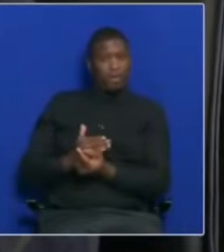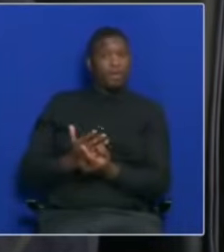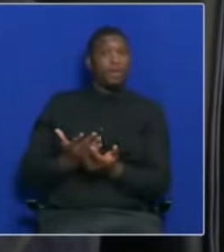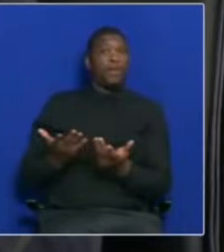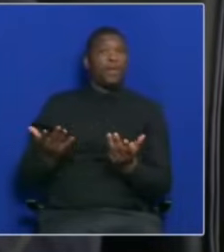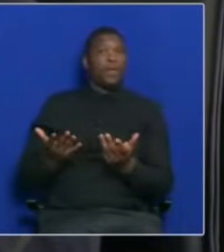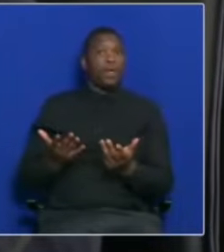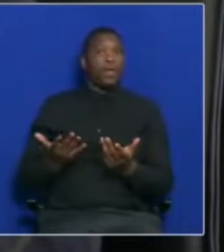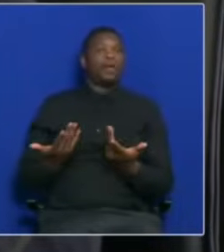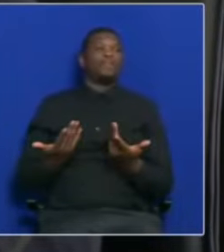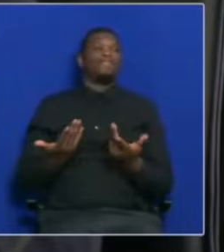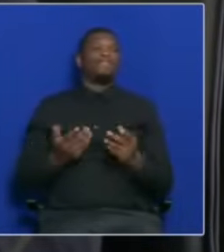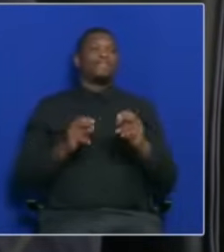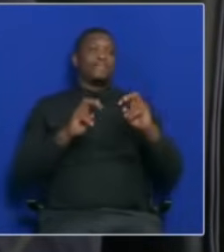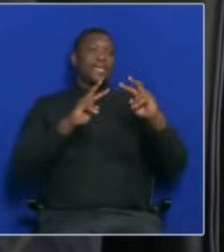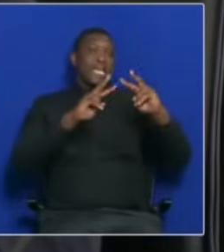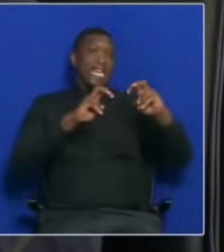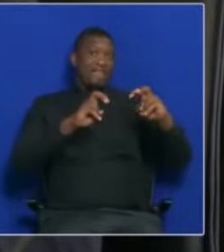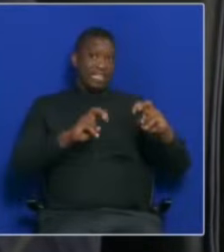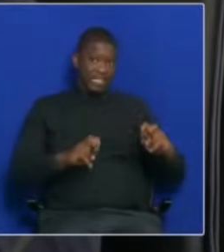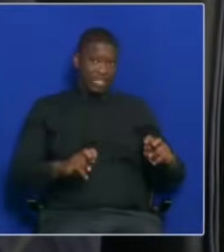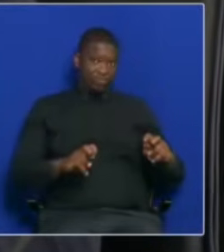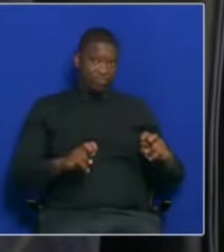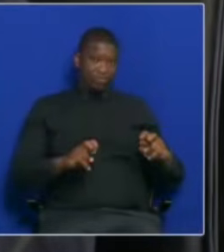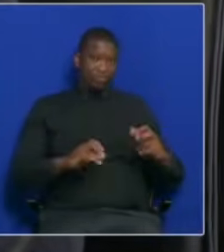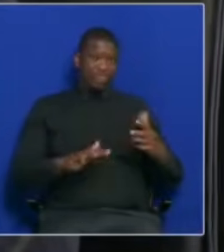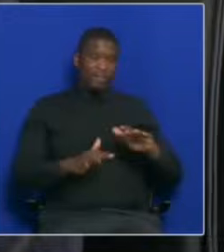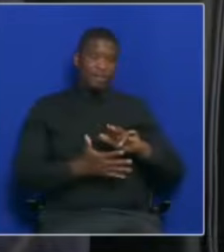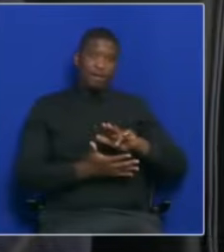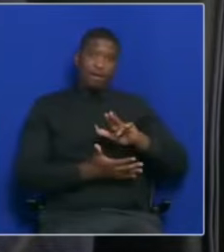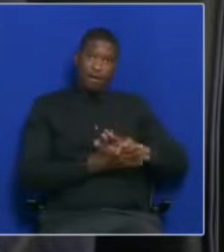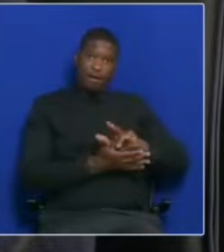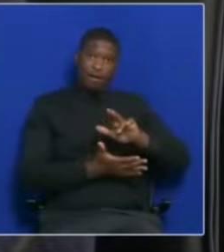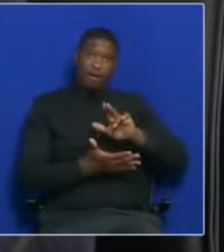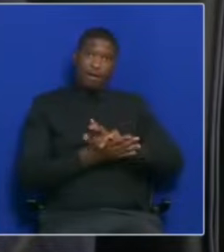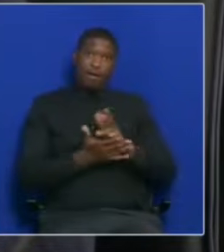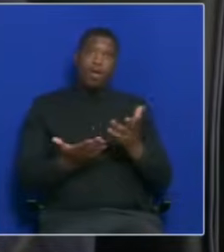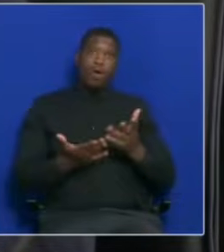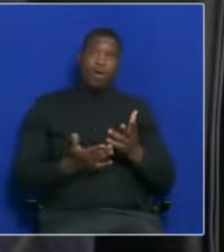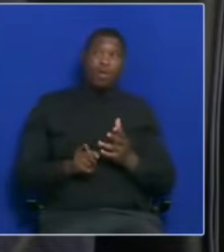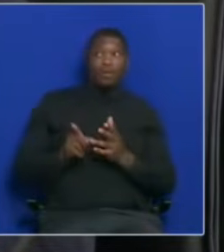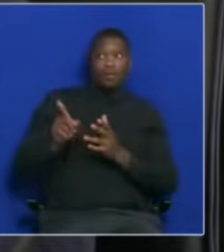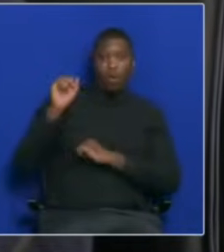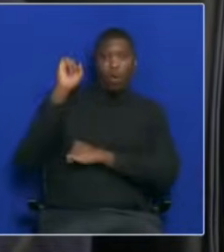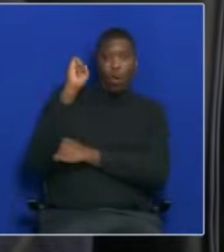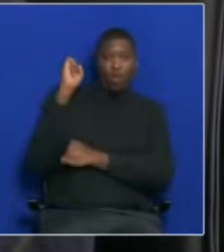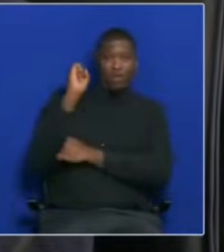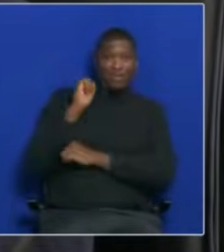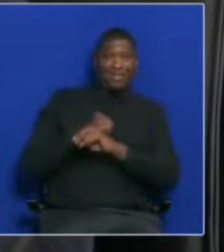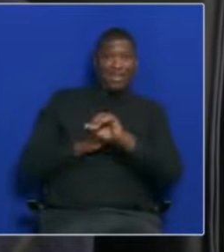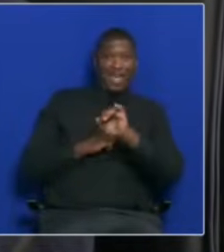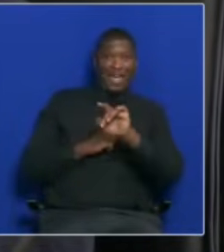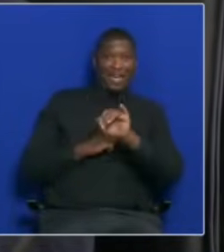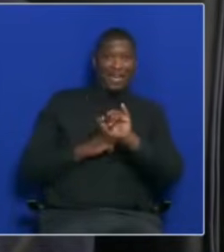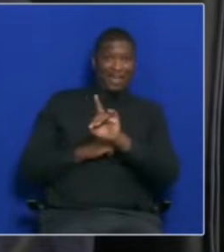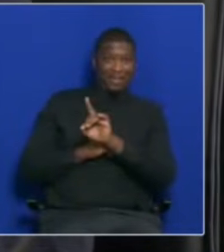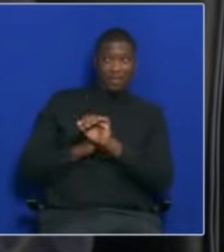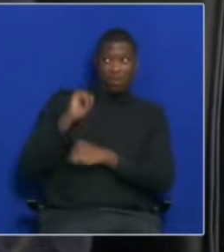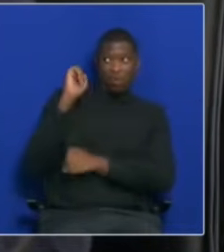investigations were authorized in the ID's office, and you then find out about them, you know, as a by the